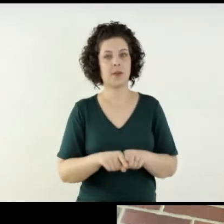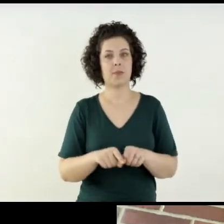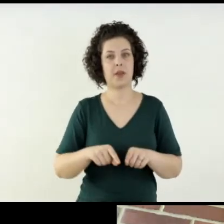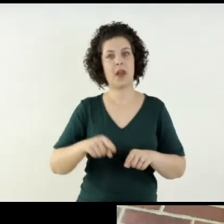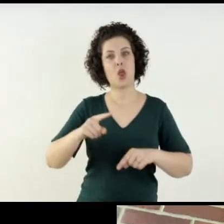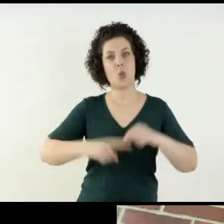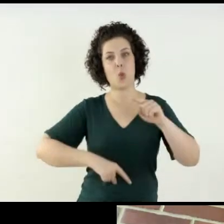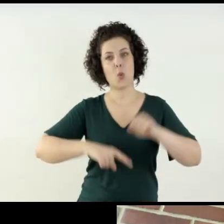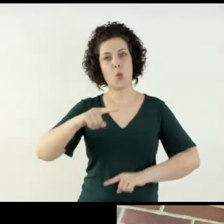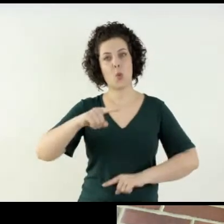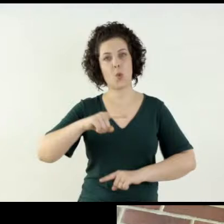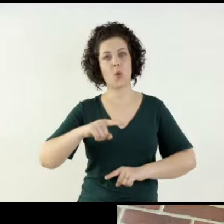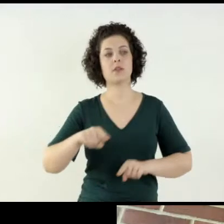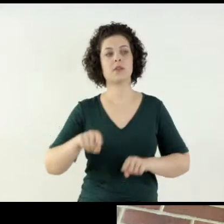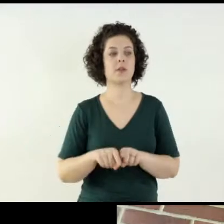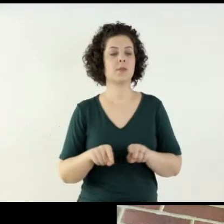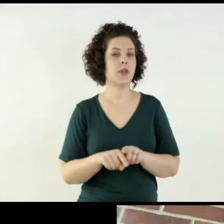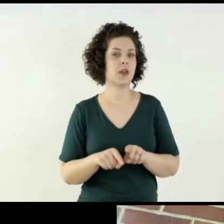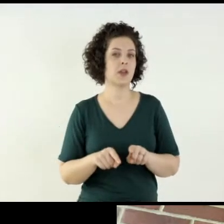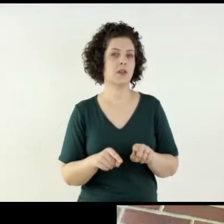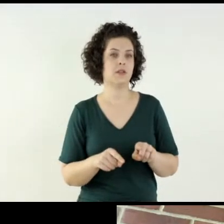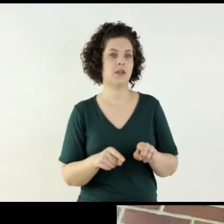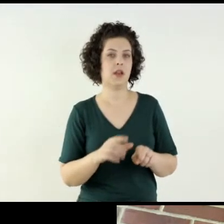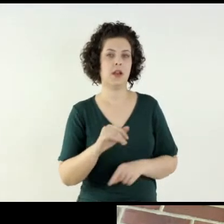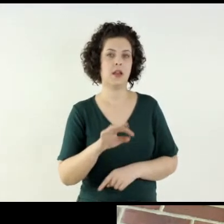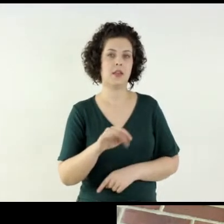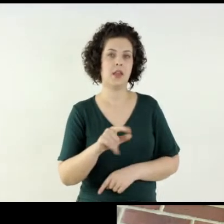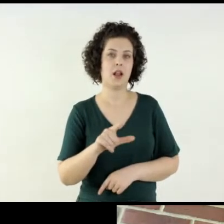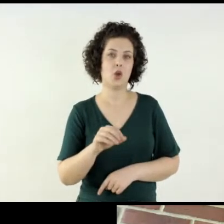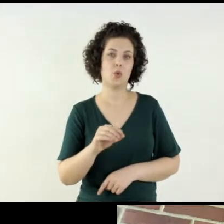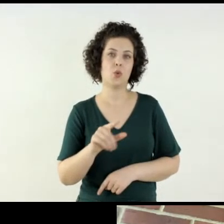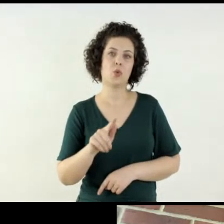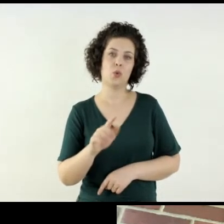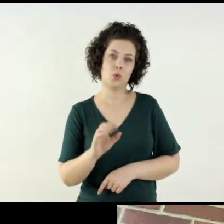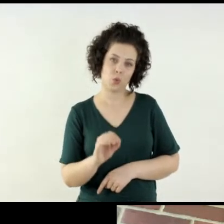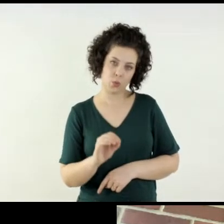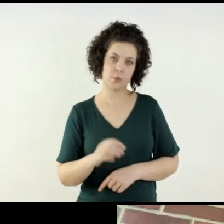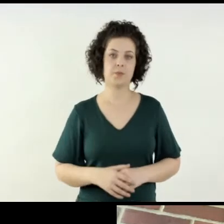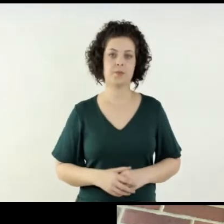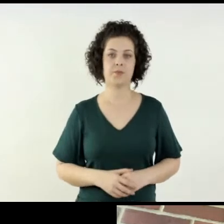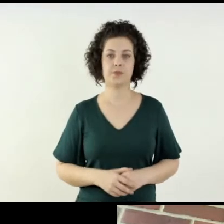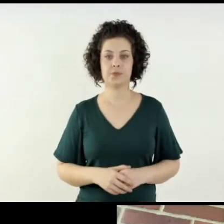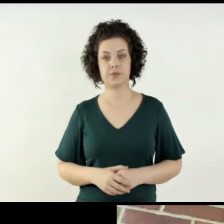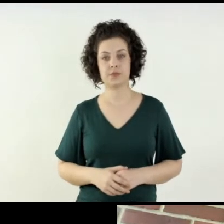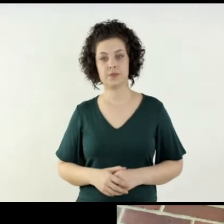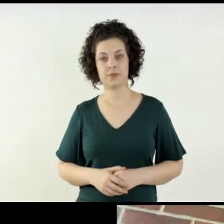and so on and so forth. And we have been talking a lot